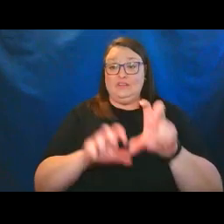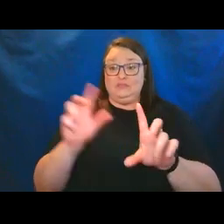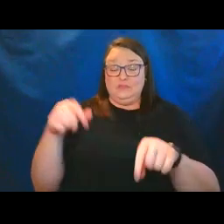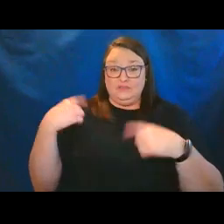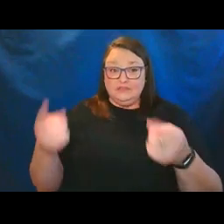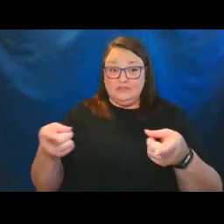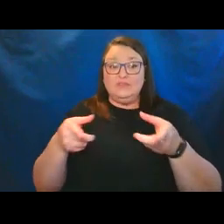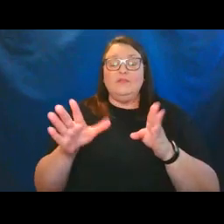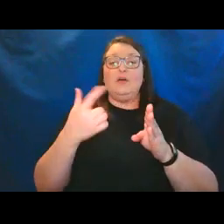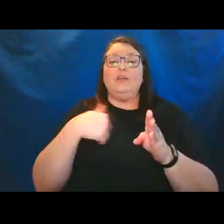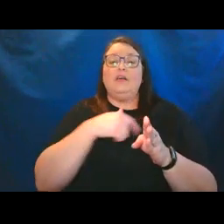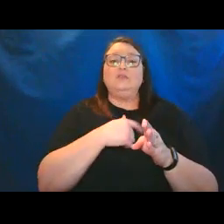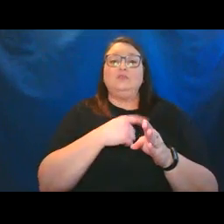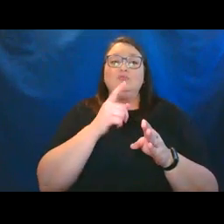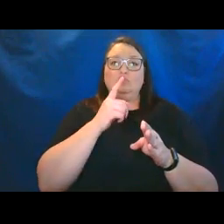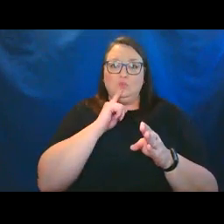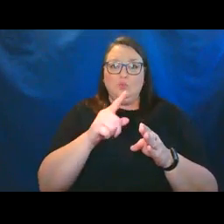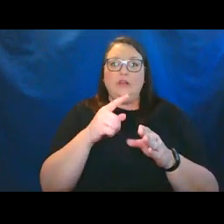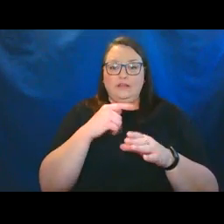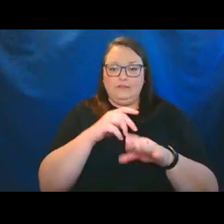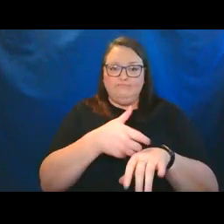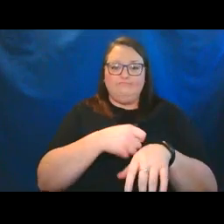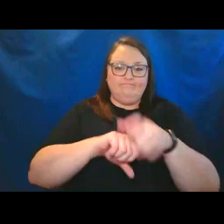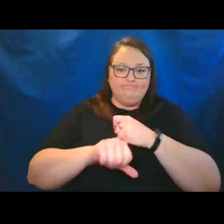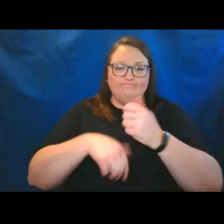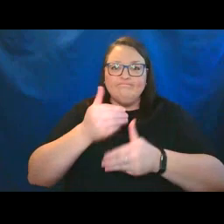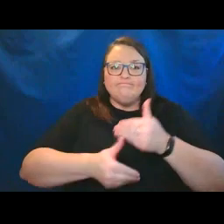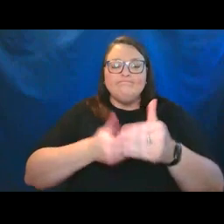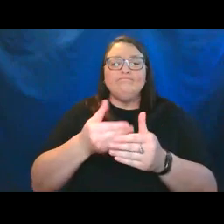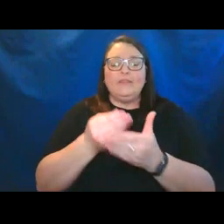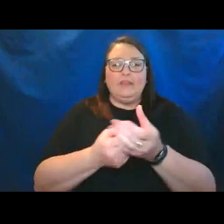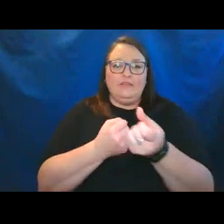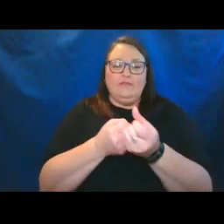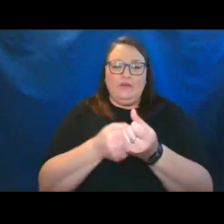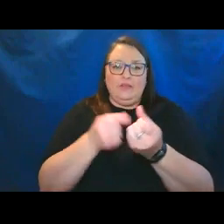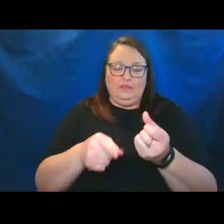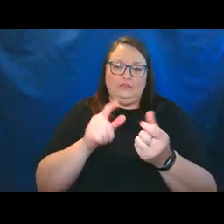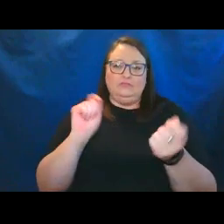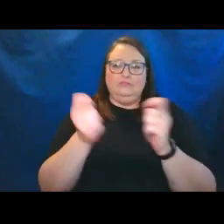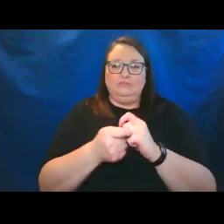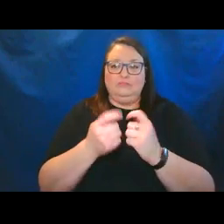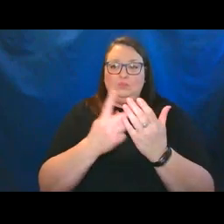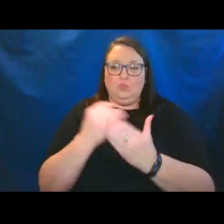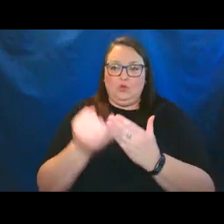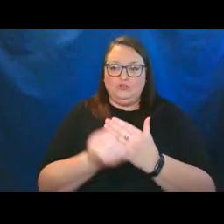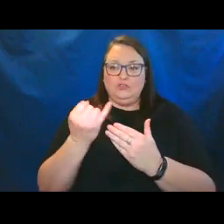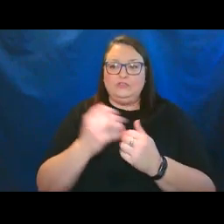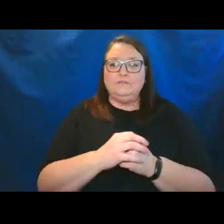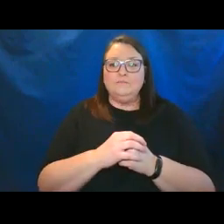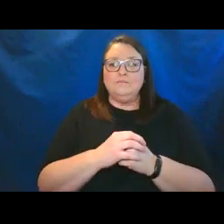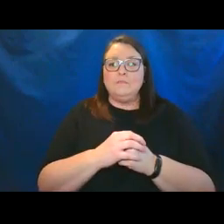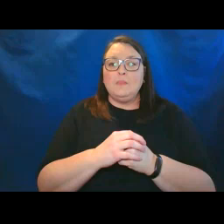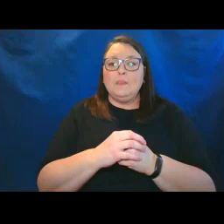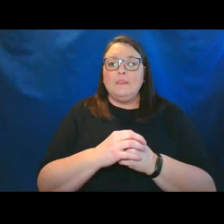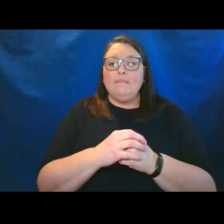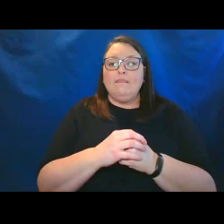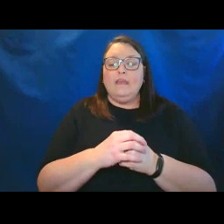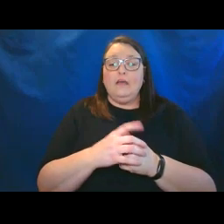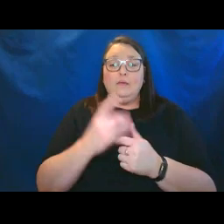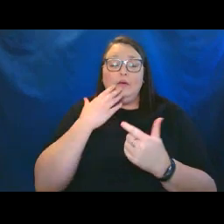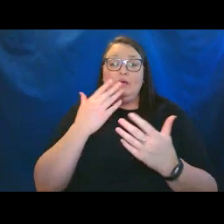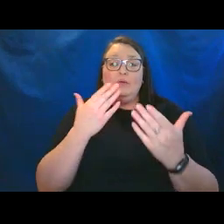the needle and get these really transformative projects funded. I really look forward to seeing the impacts these projects will have. Thank you